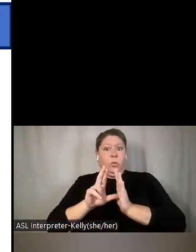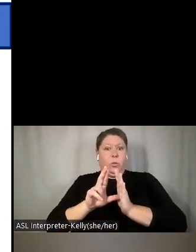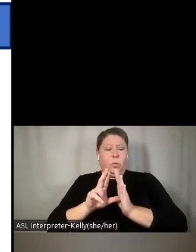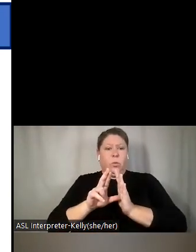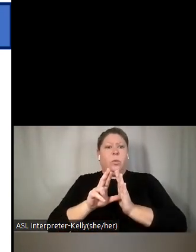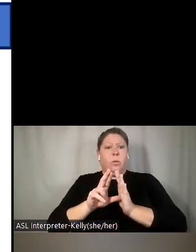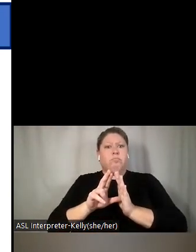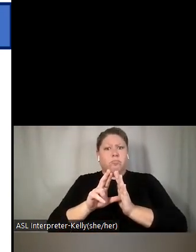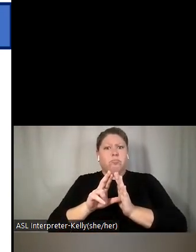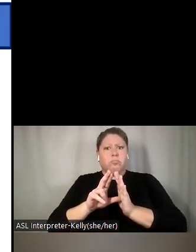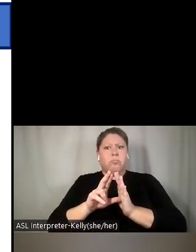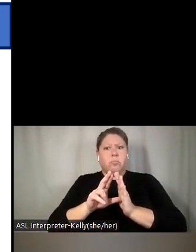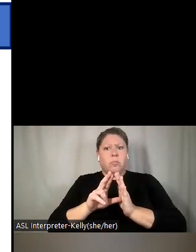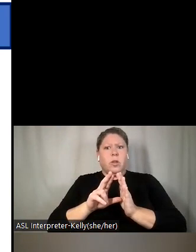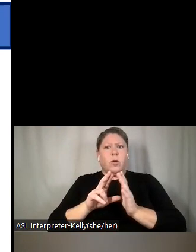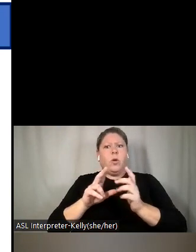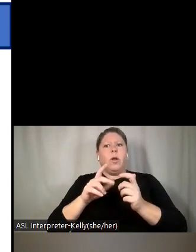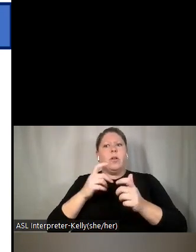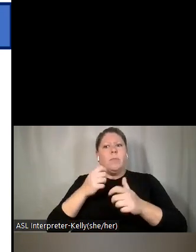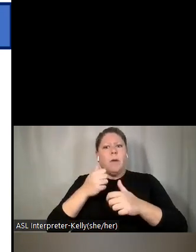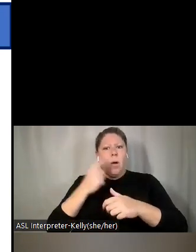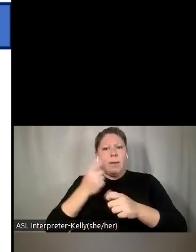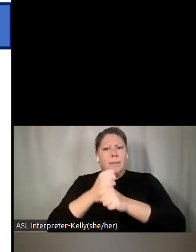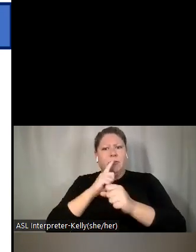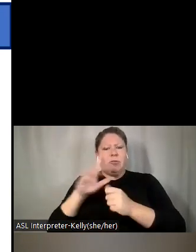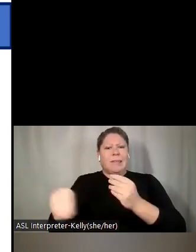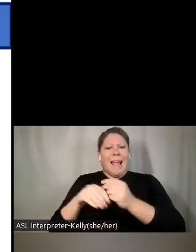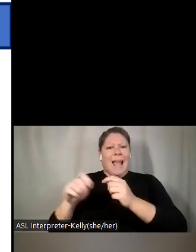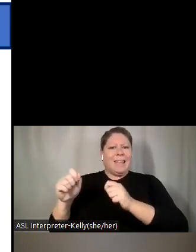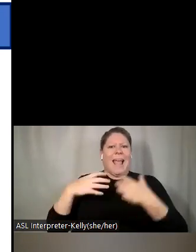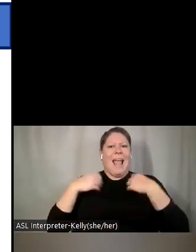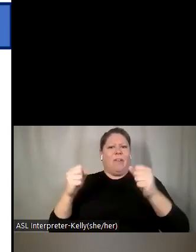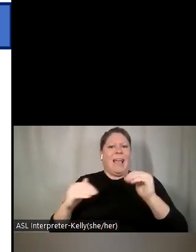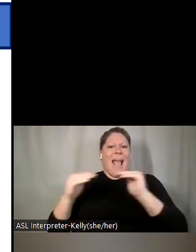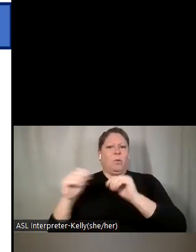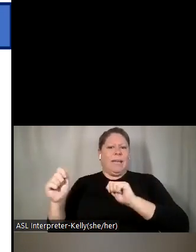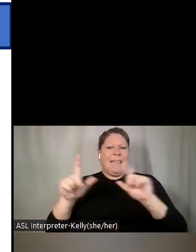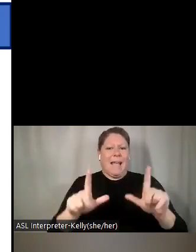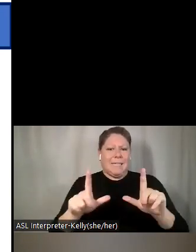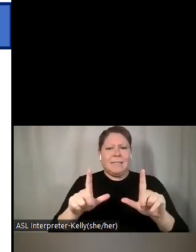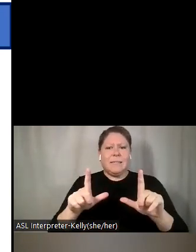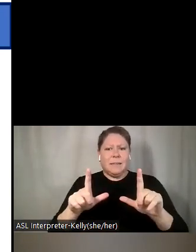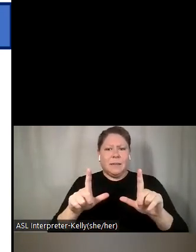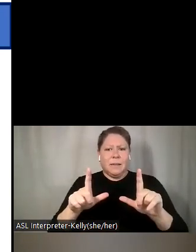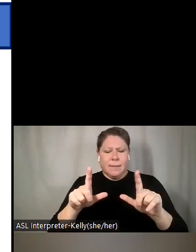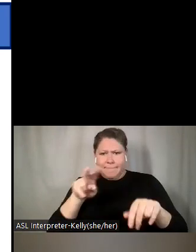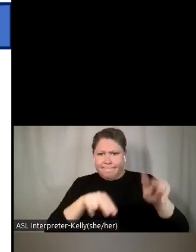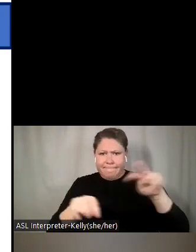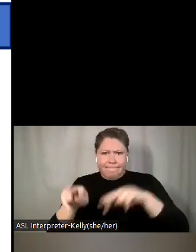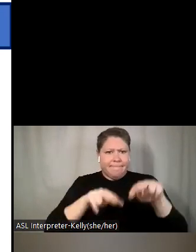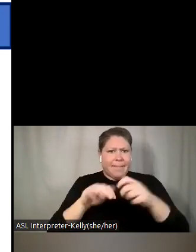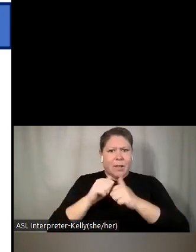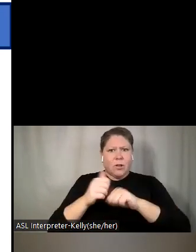able to look at it through a health equity lens and to figure out ways to improve the process so that